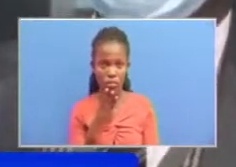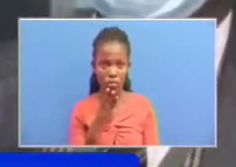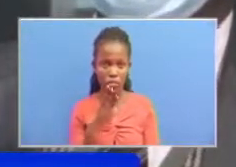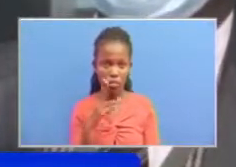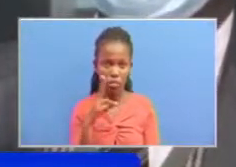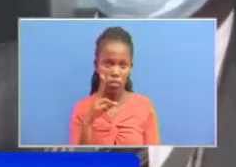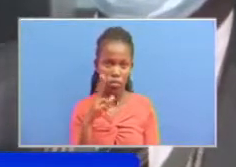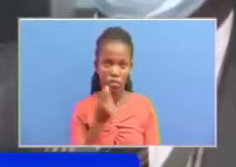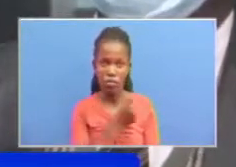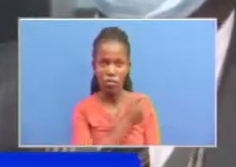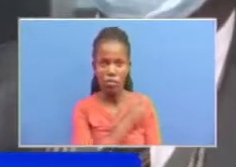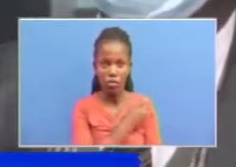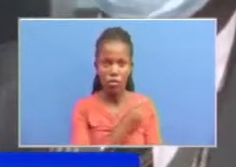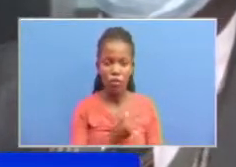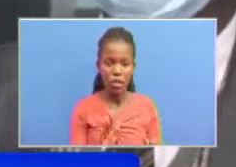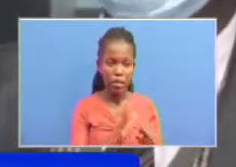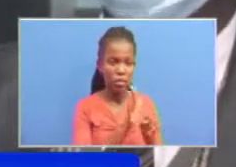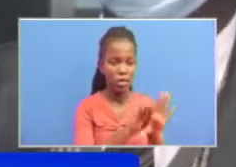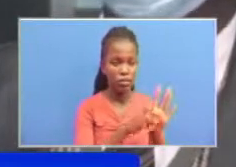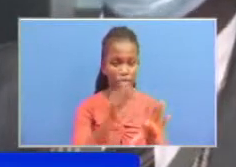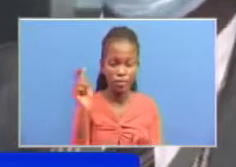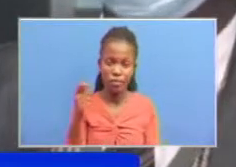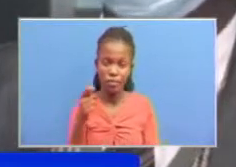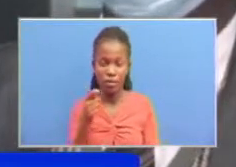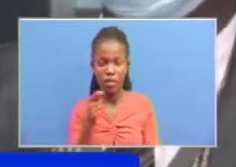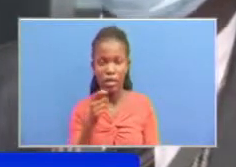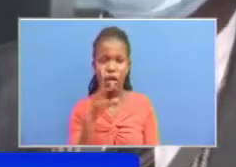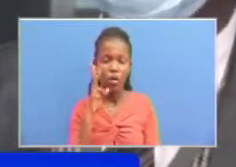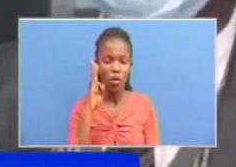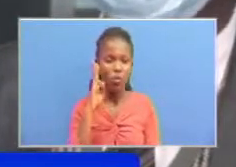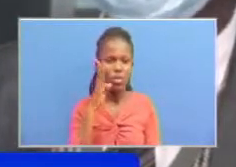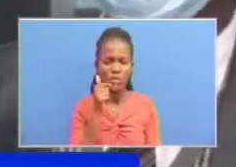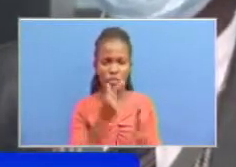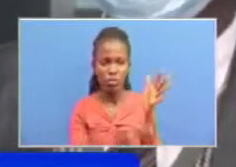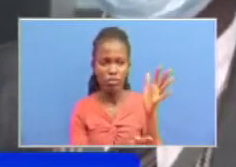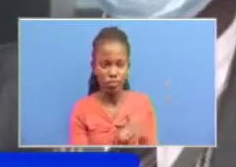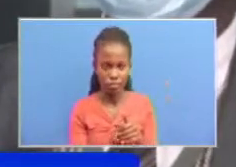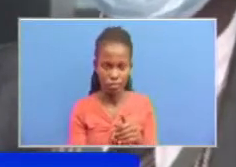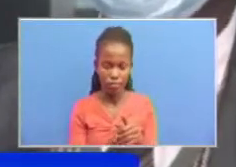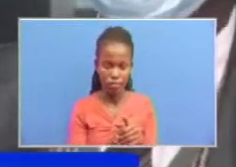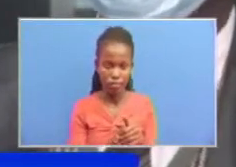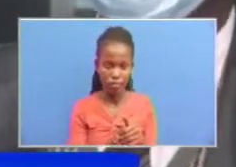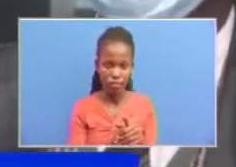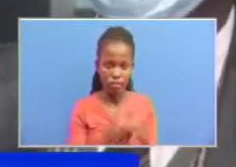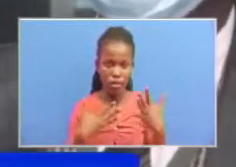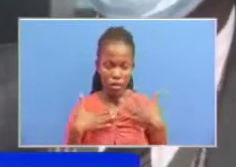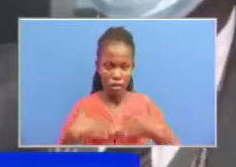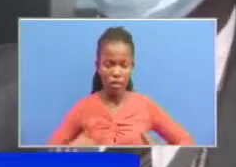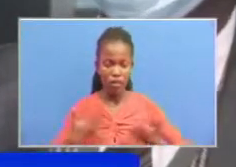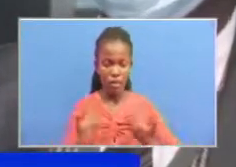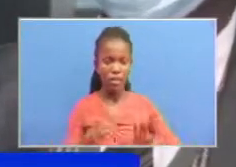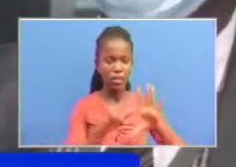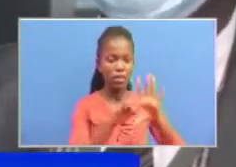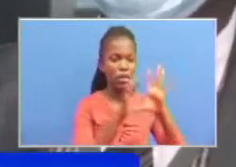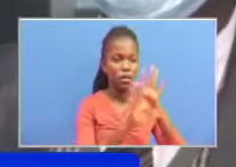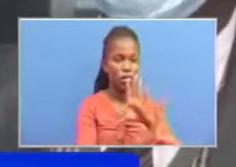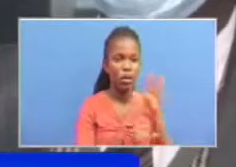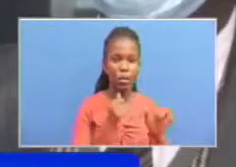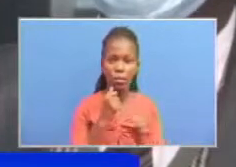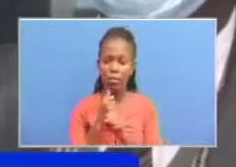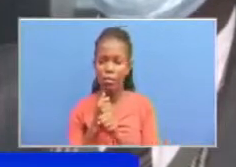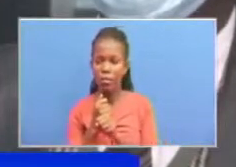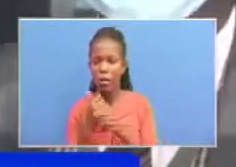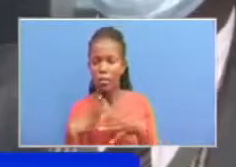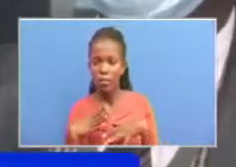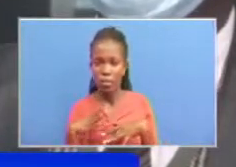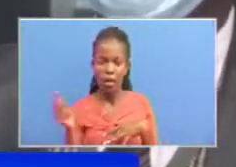reached most facilities in Kenya, we would wish that in the health facilities around the country, we would wish that people get